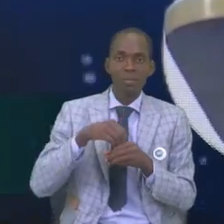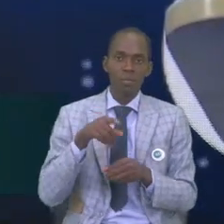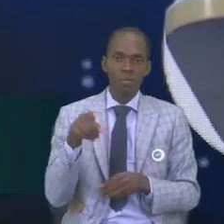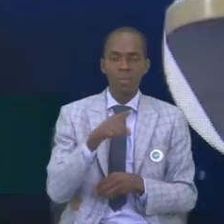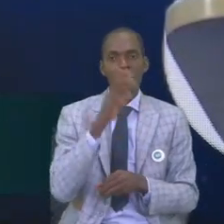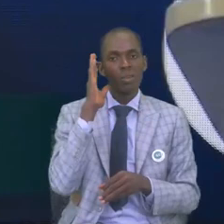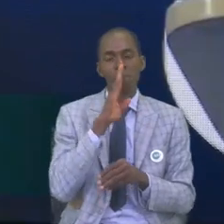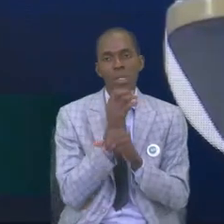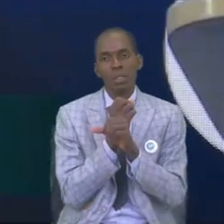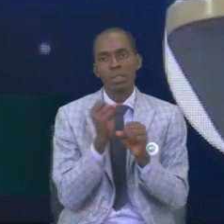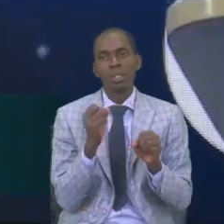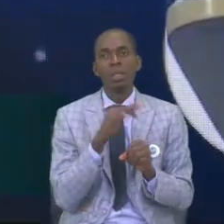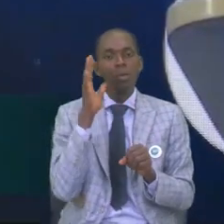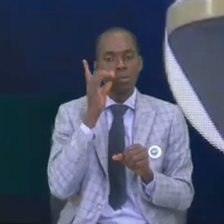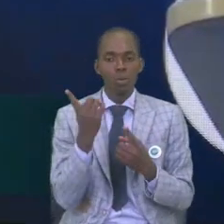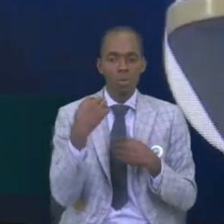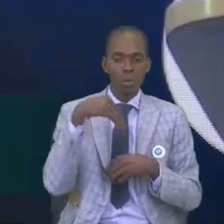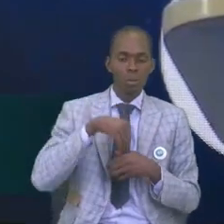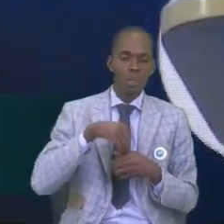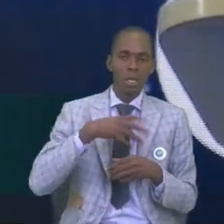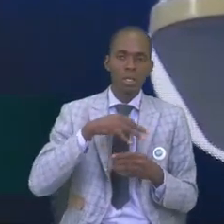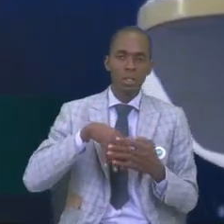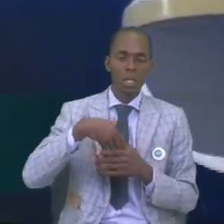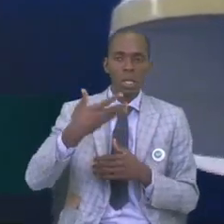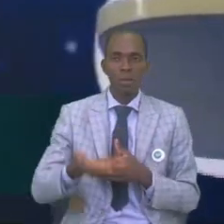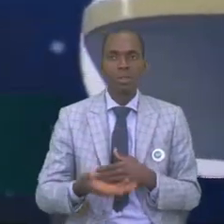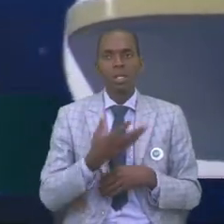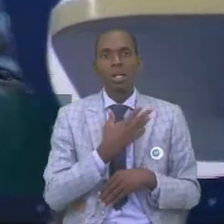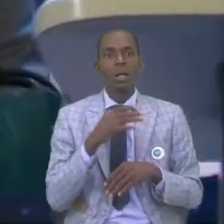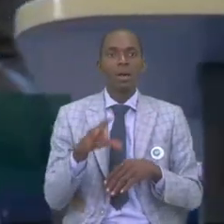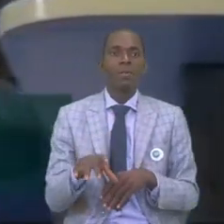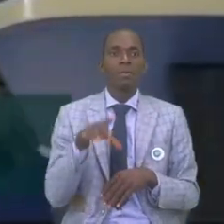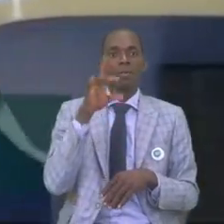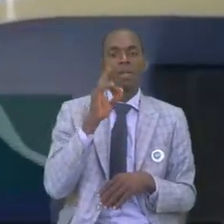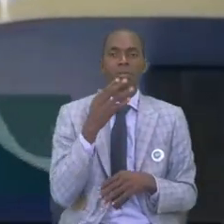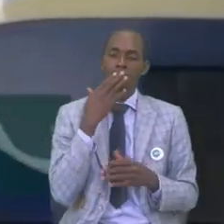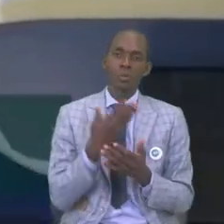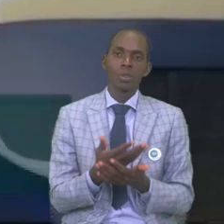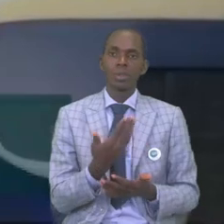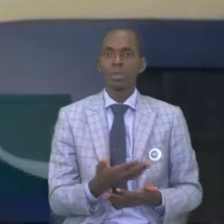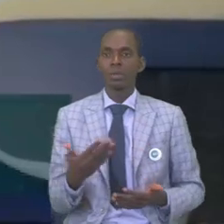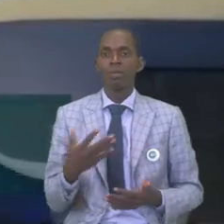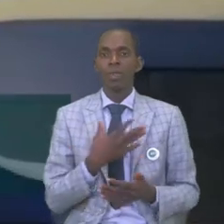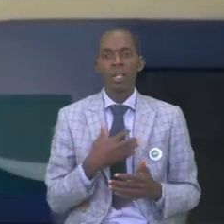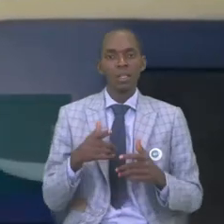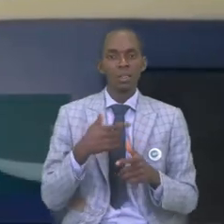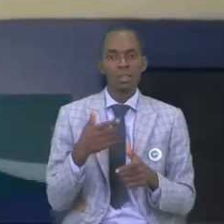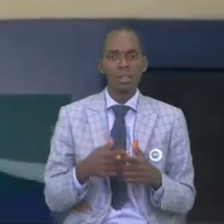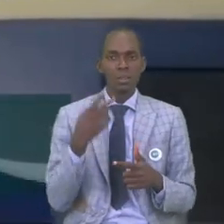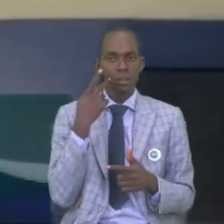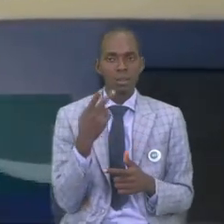saved and shall go in and out and find pasture. And then he tells us